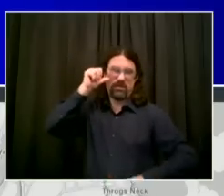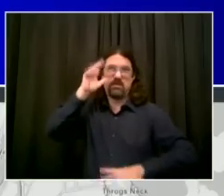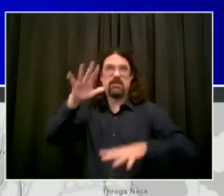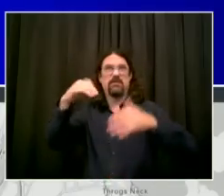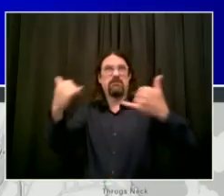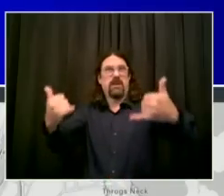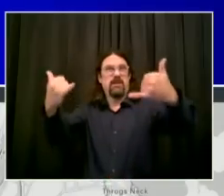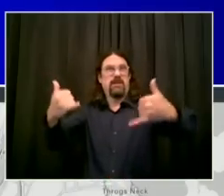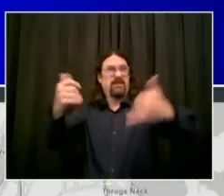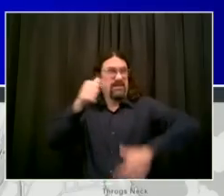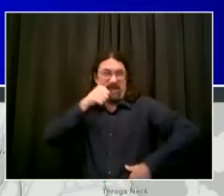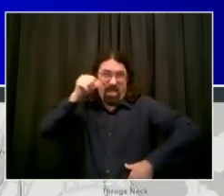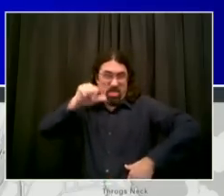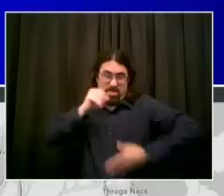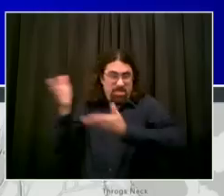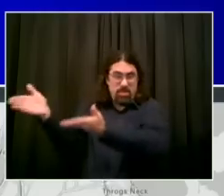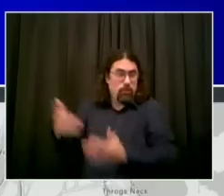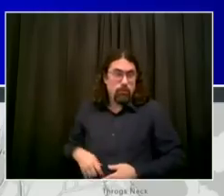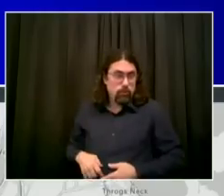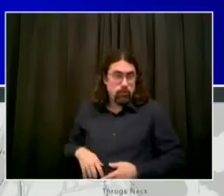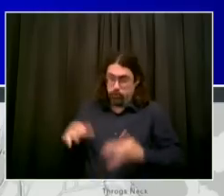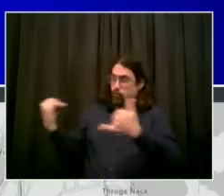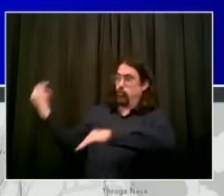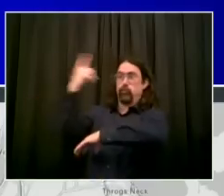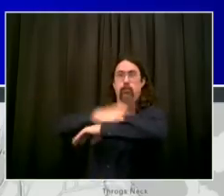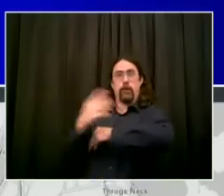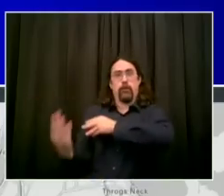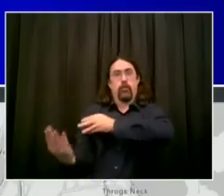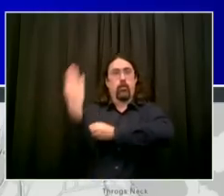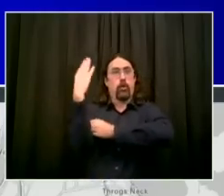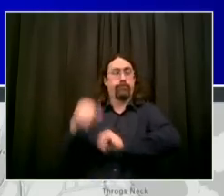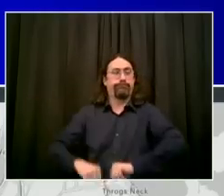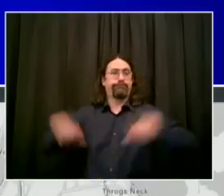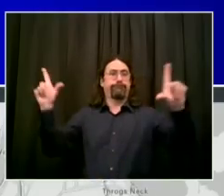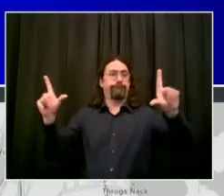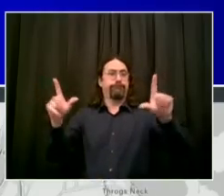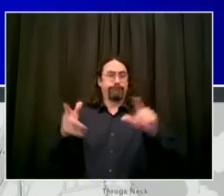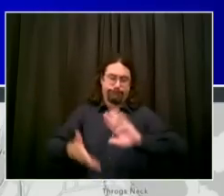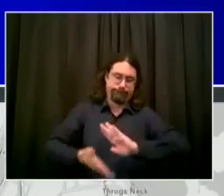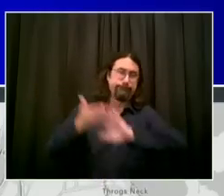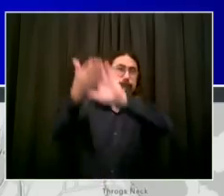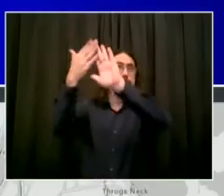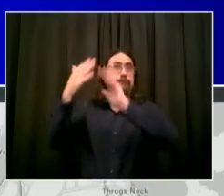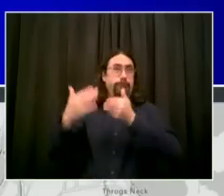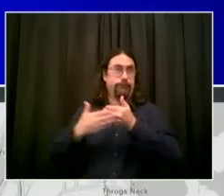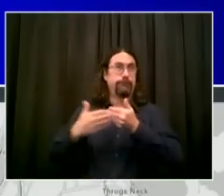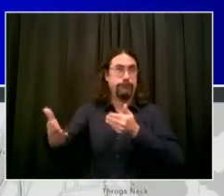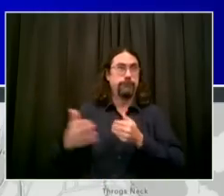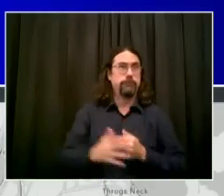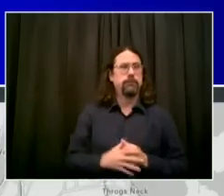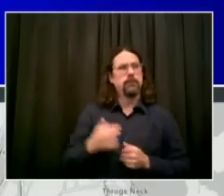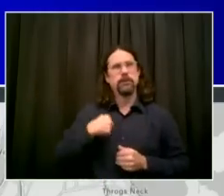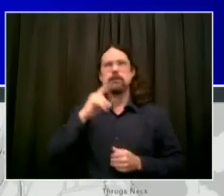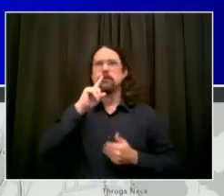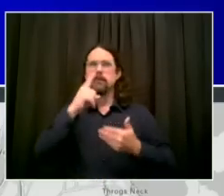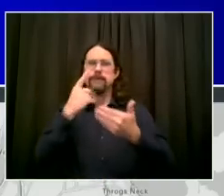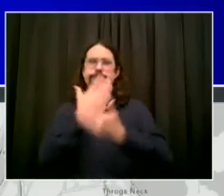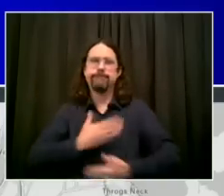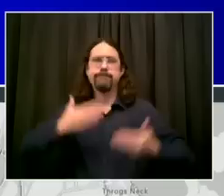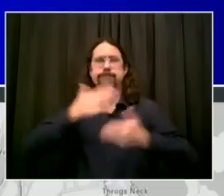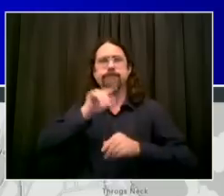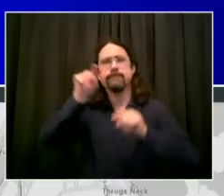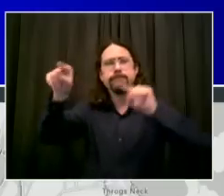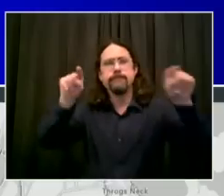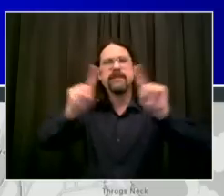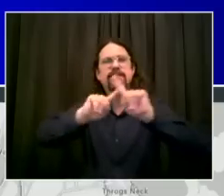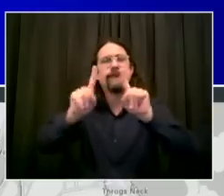IT department, Do It. I want to thank everyone at Department of Health and at the Office of Operations for their extraordinary work. Congratulations to all of you putting together this